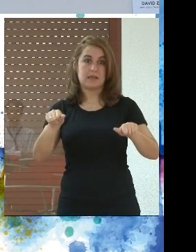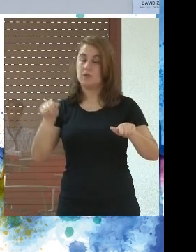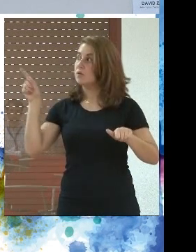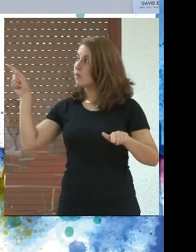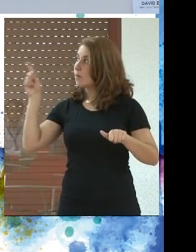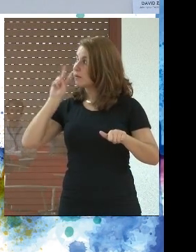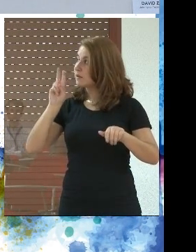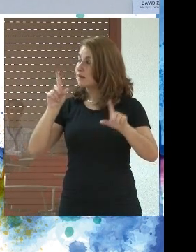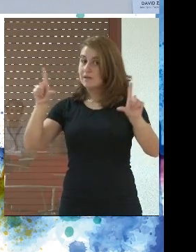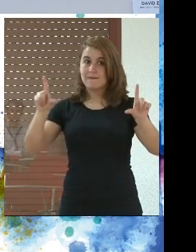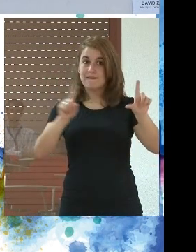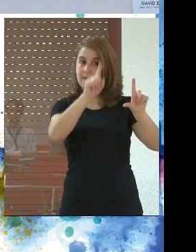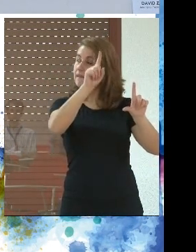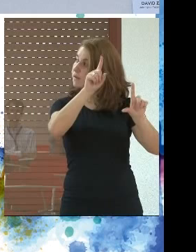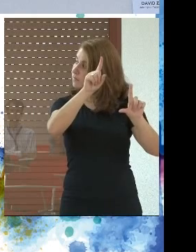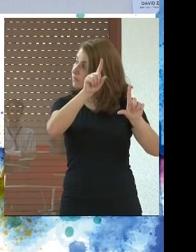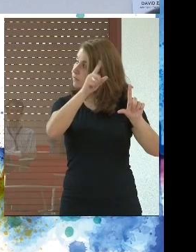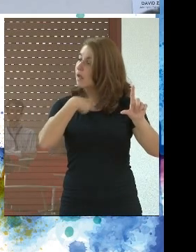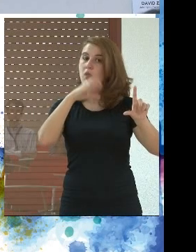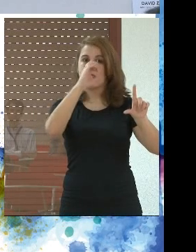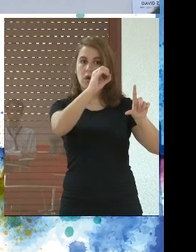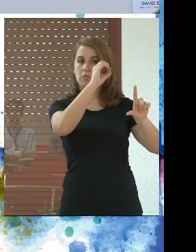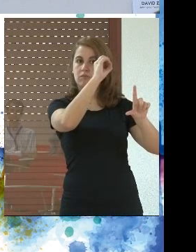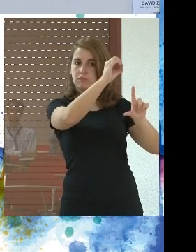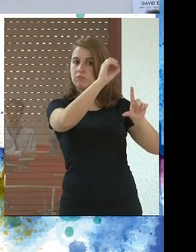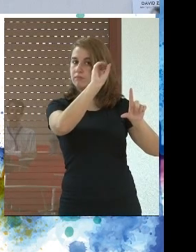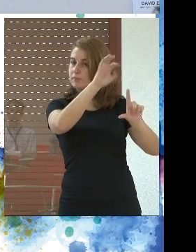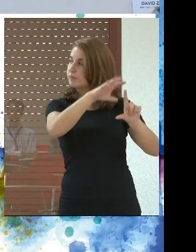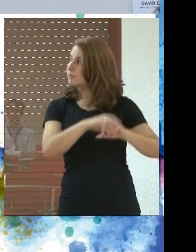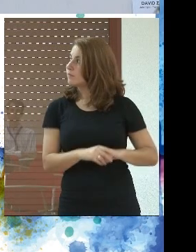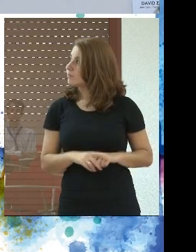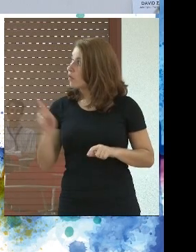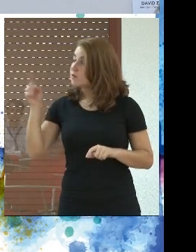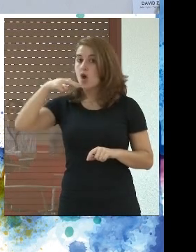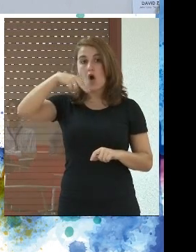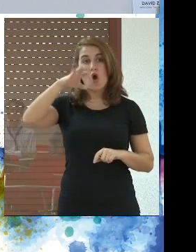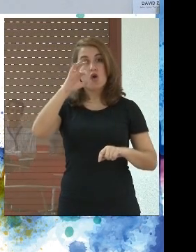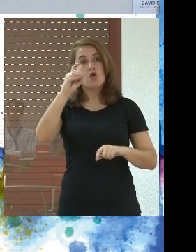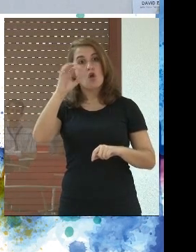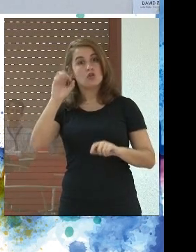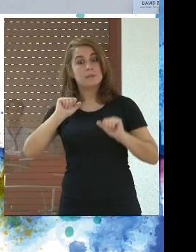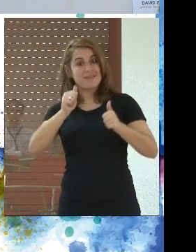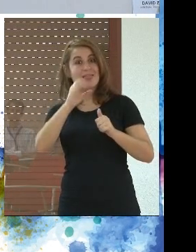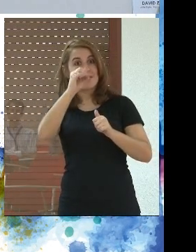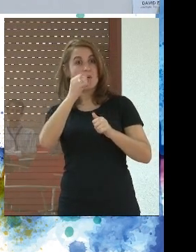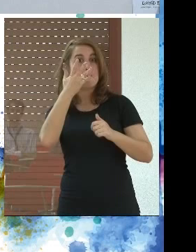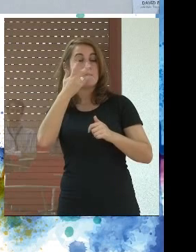labeling works. In this case, the user in the top left entered a 0, and all the nodes that begin with